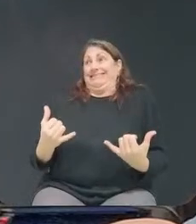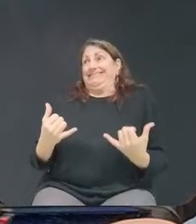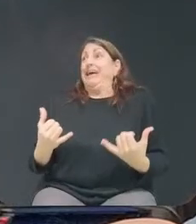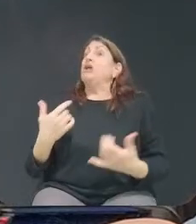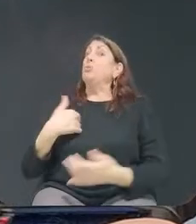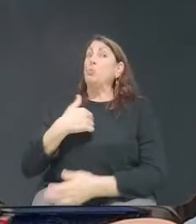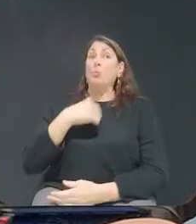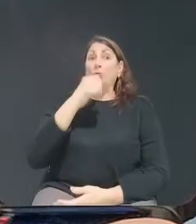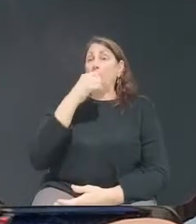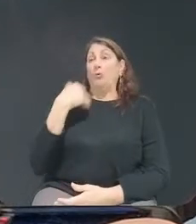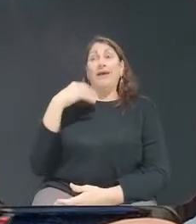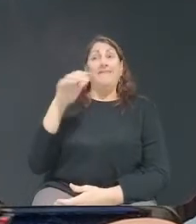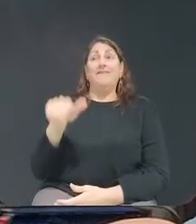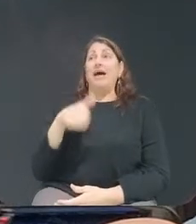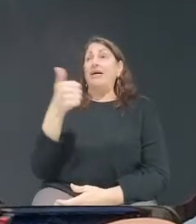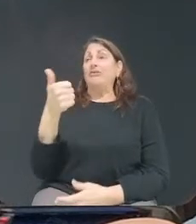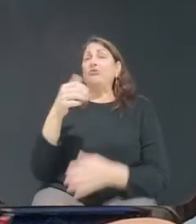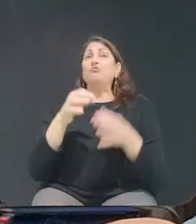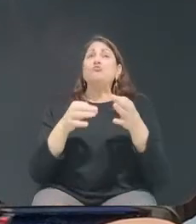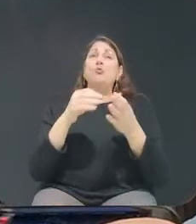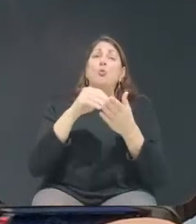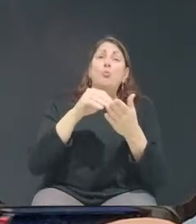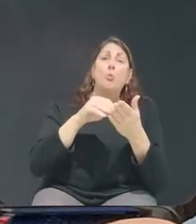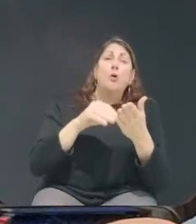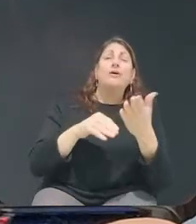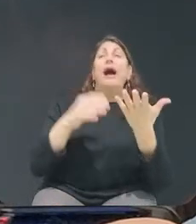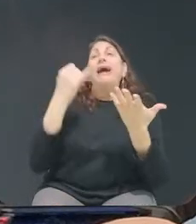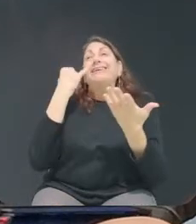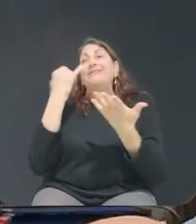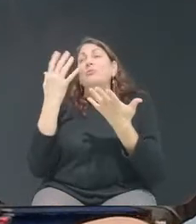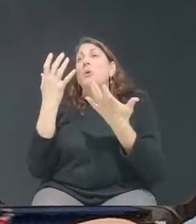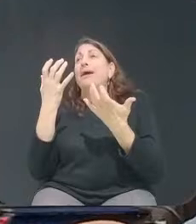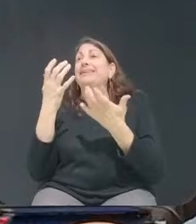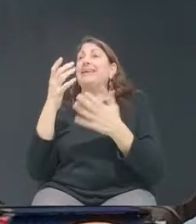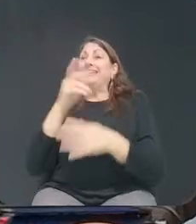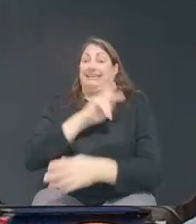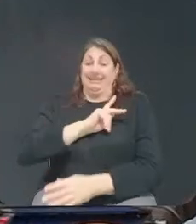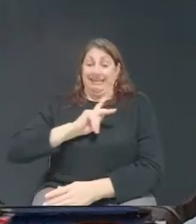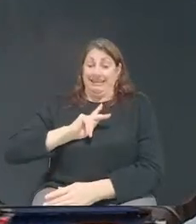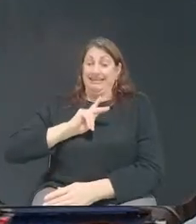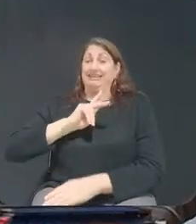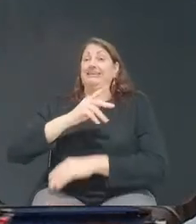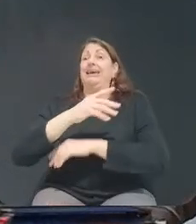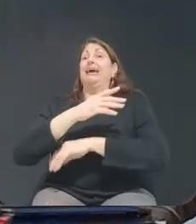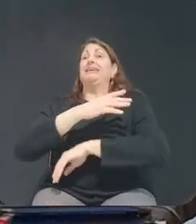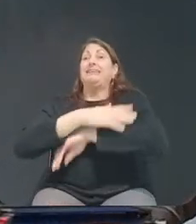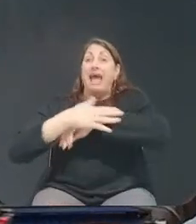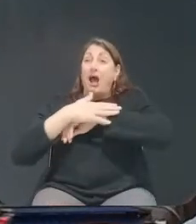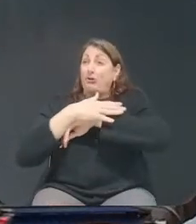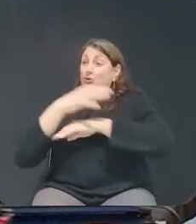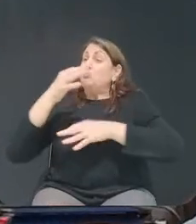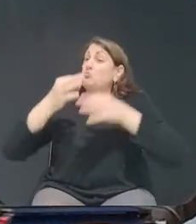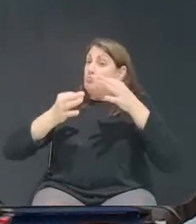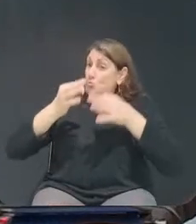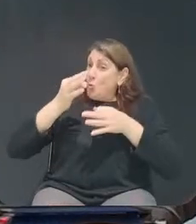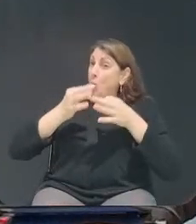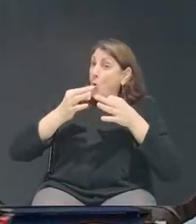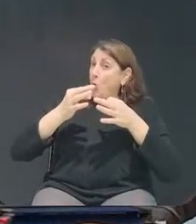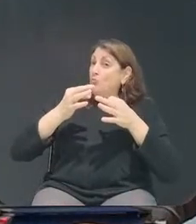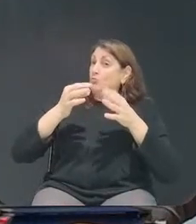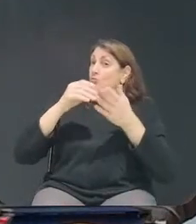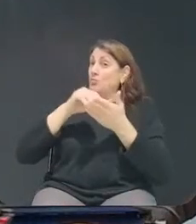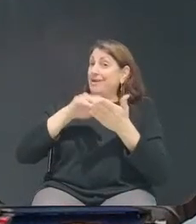And we don't have other court records. I mean, if you wanted, you know, King County court records, you'd have to go to King County. So it's the jurisdiction